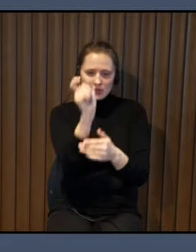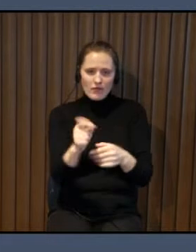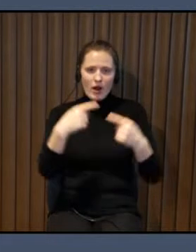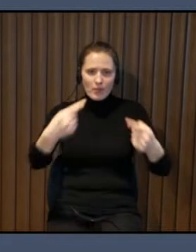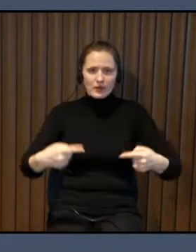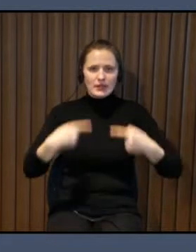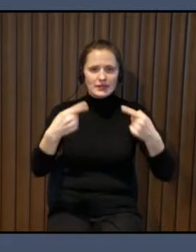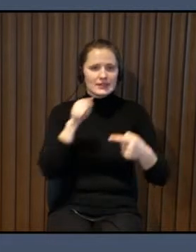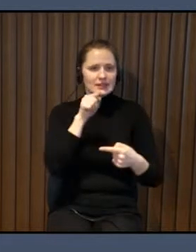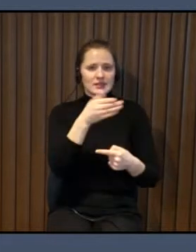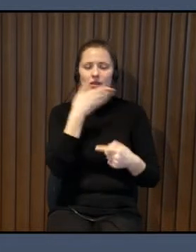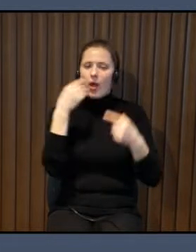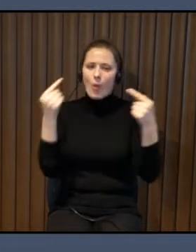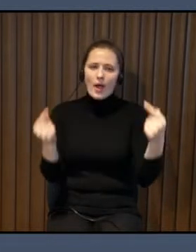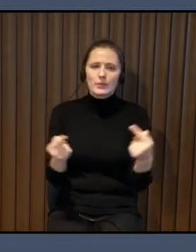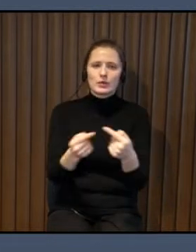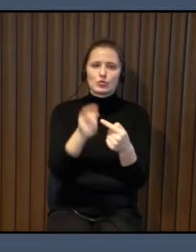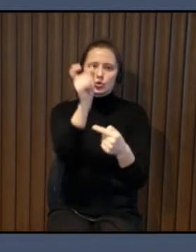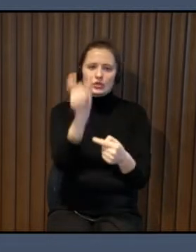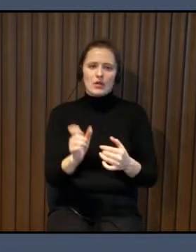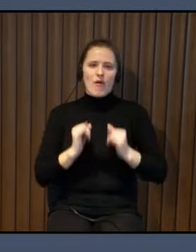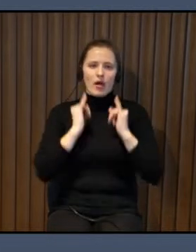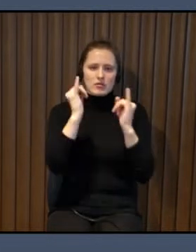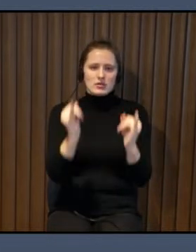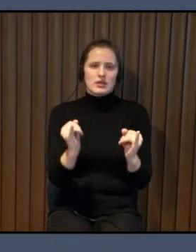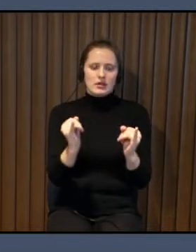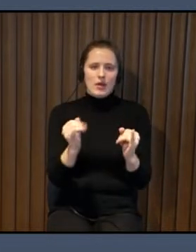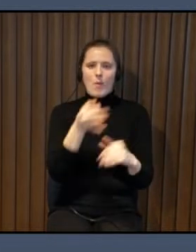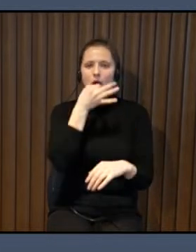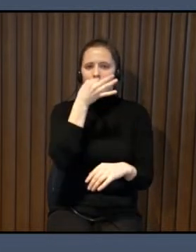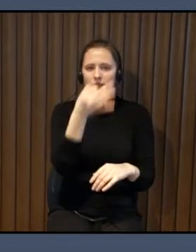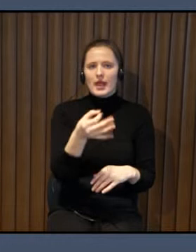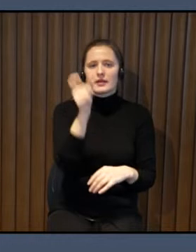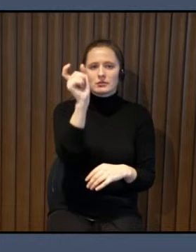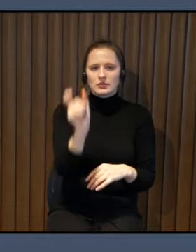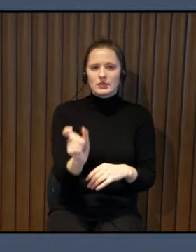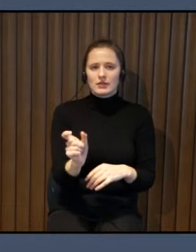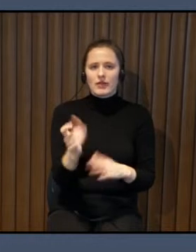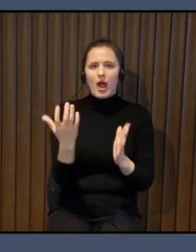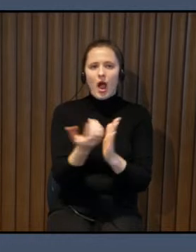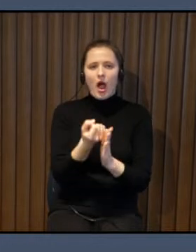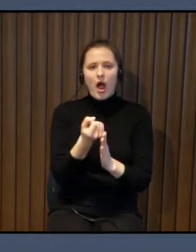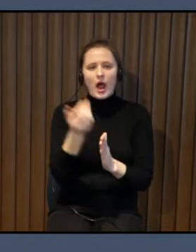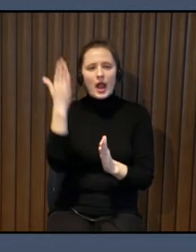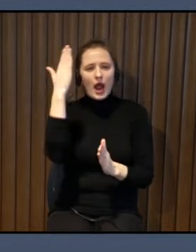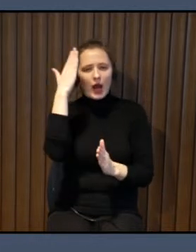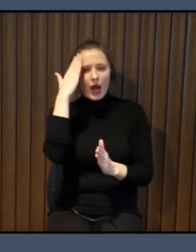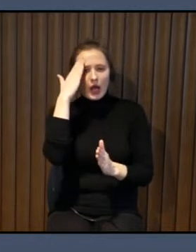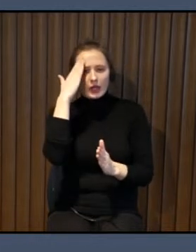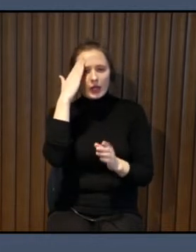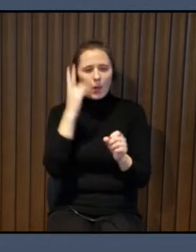spoke about taking the side door or taking service entrance. If you have